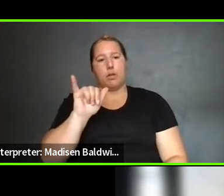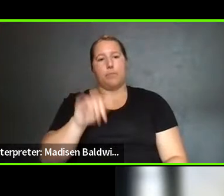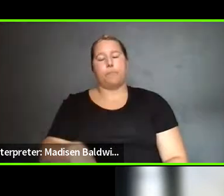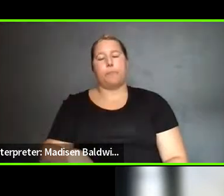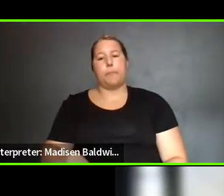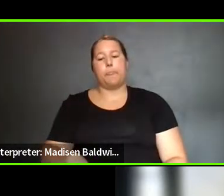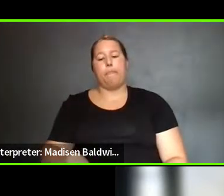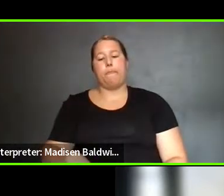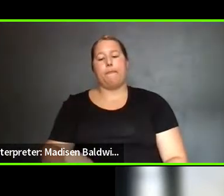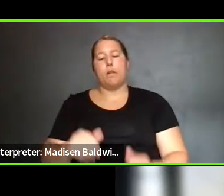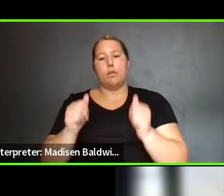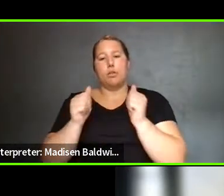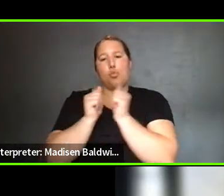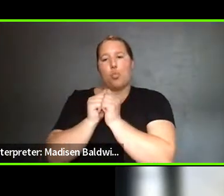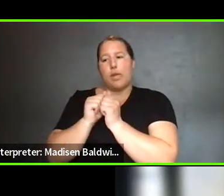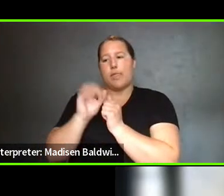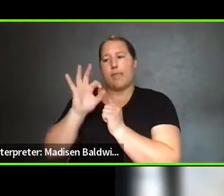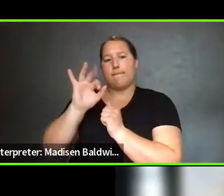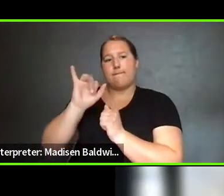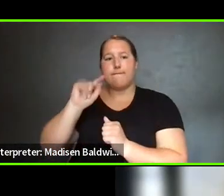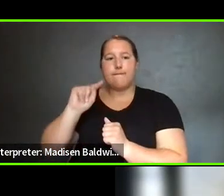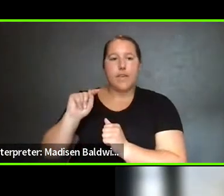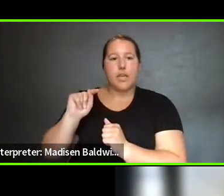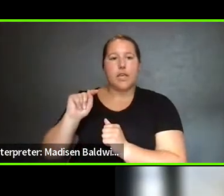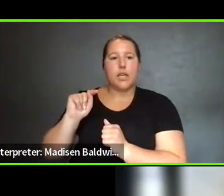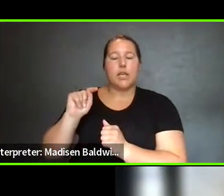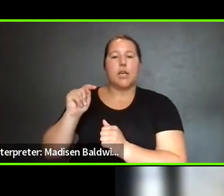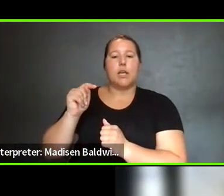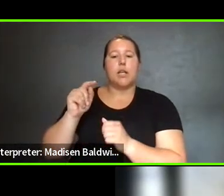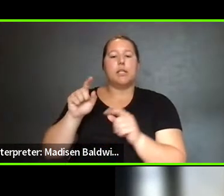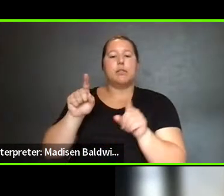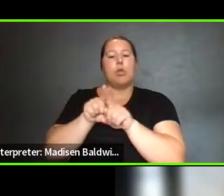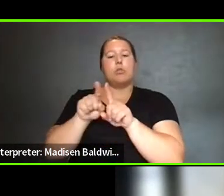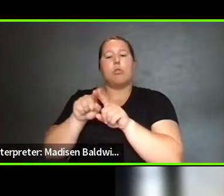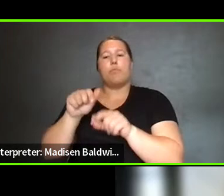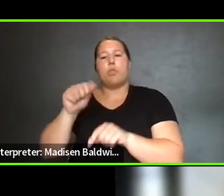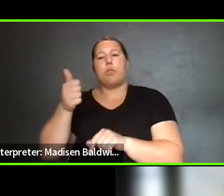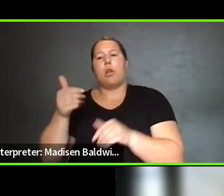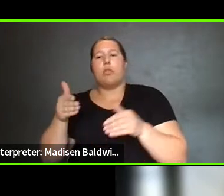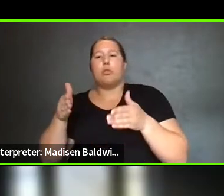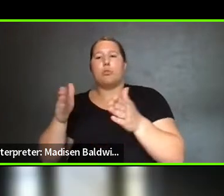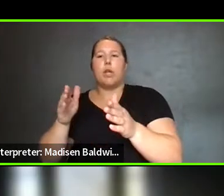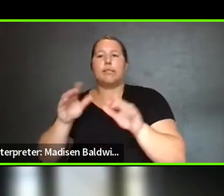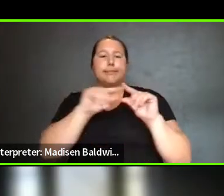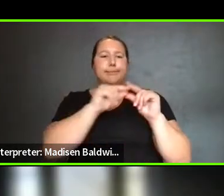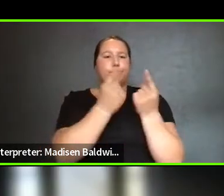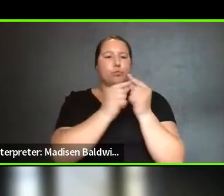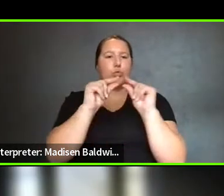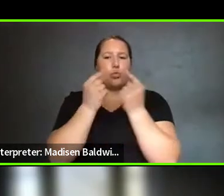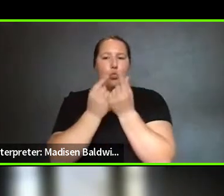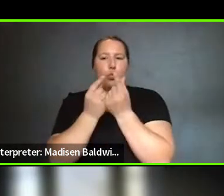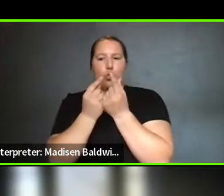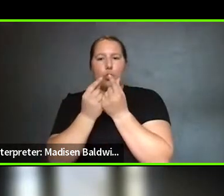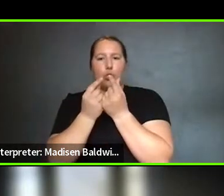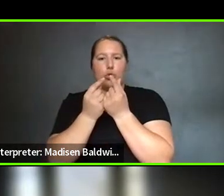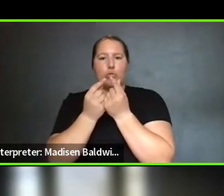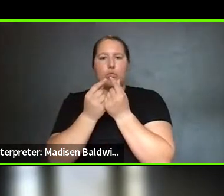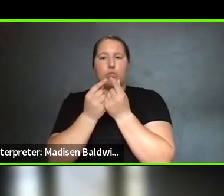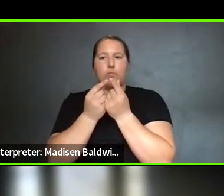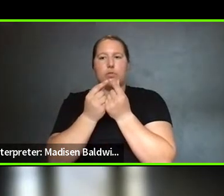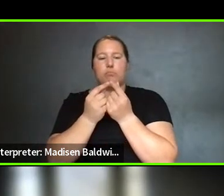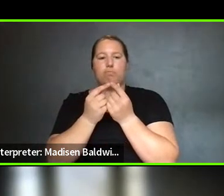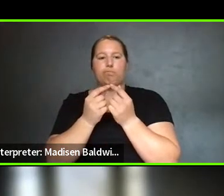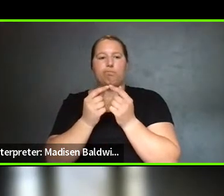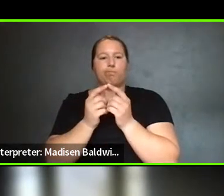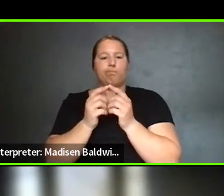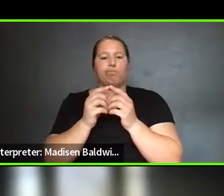FIT over there, and I'm sure there's other ways that these different groups interact with the county. Just if you wouldn't mind sharing a